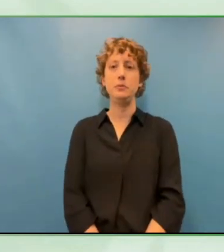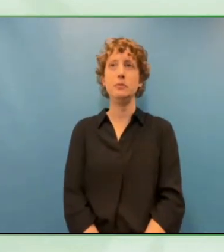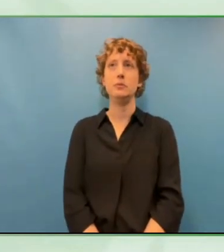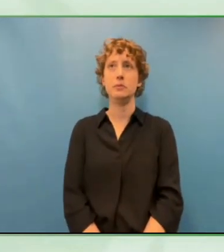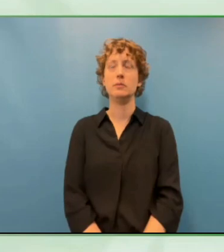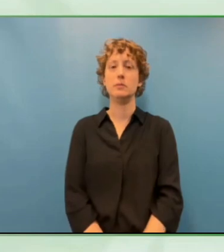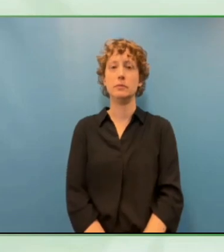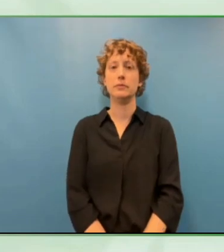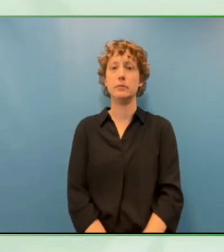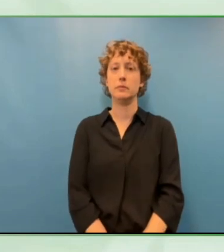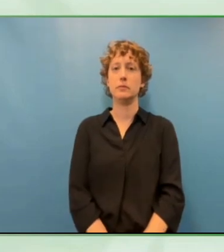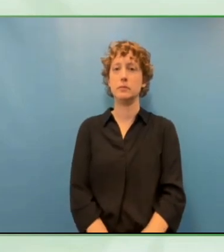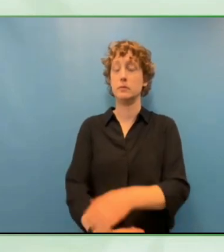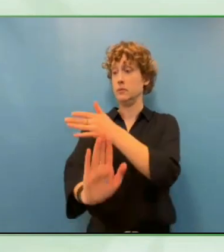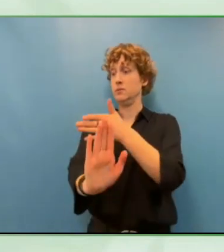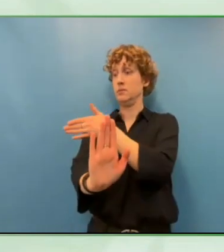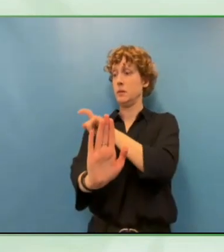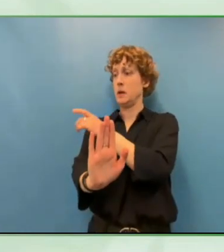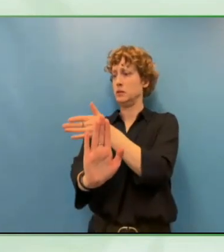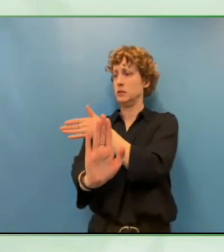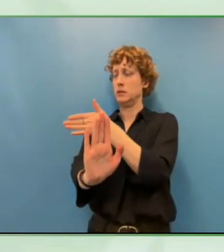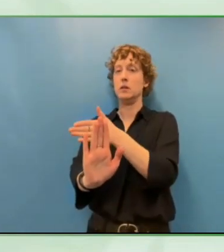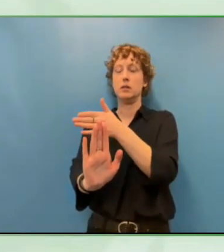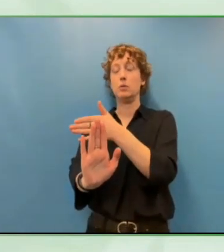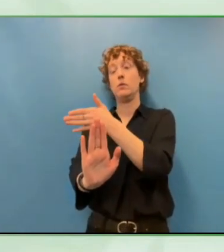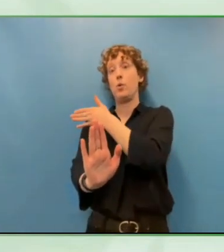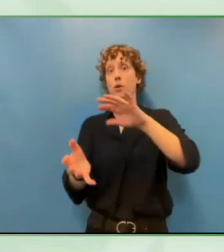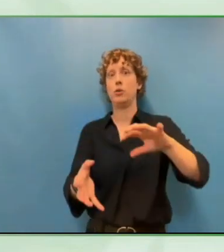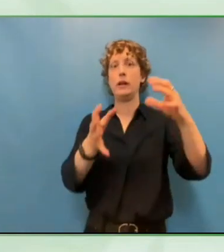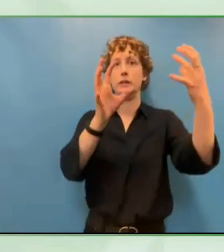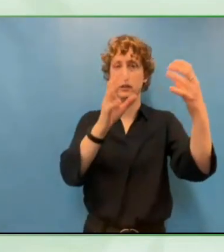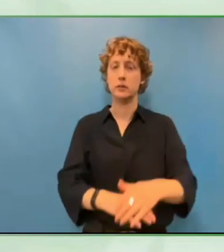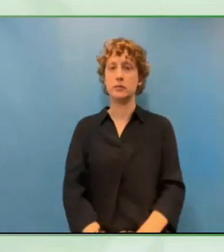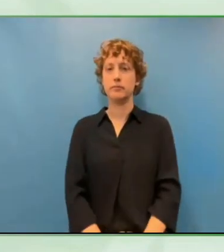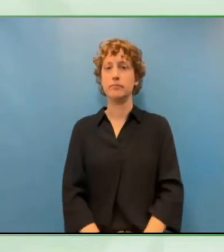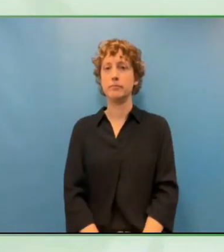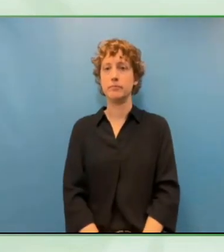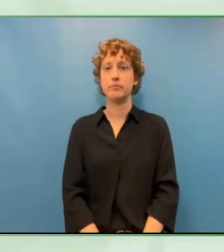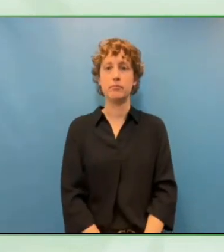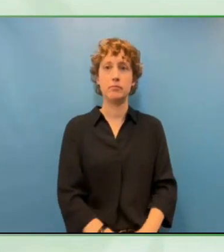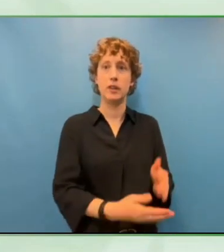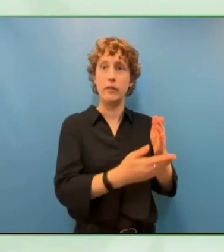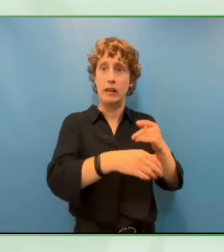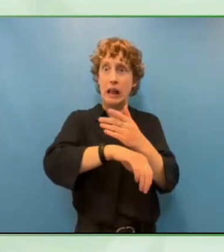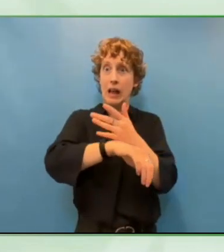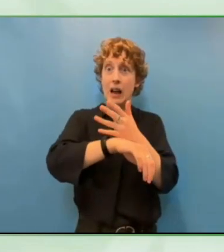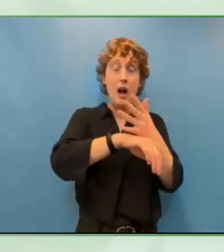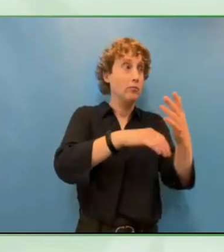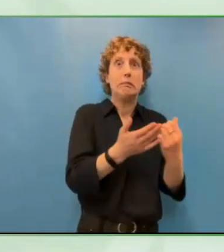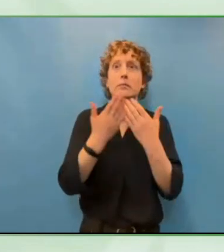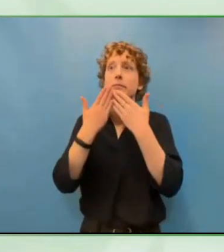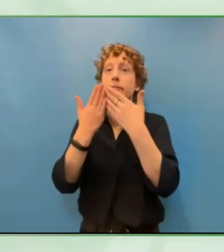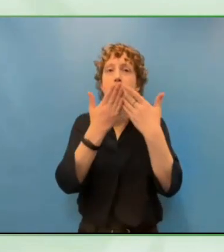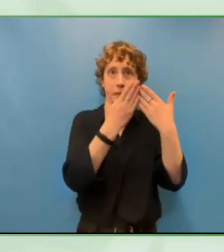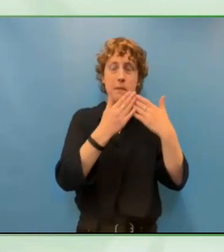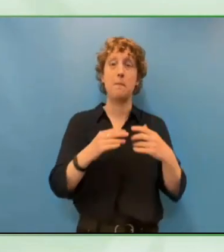decides the timeline. Exactly. Okay. Leaves me a few seconds to thank you all, and I